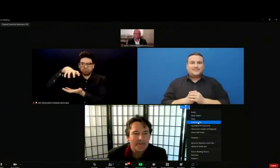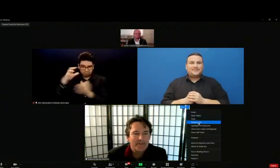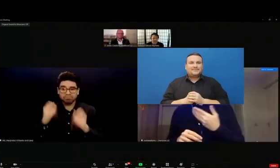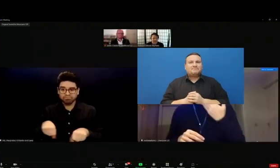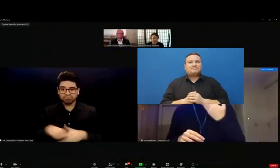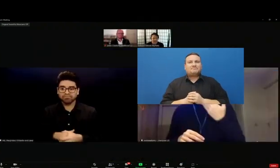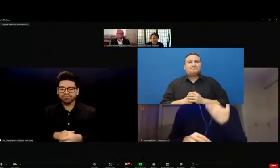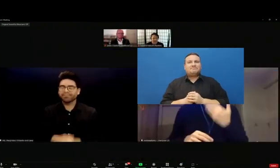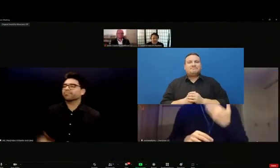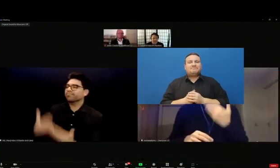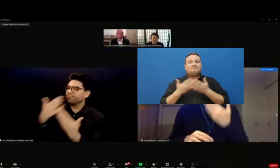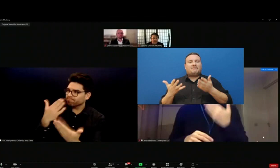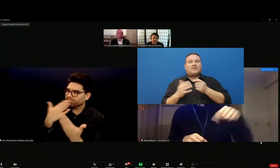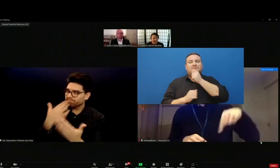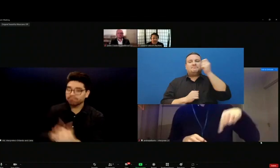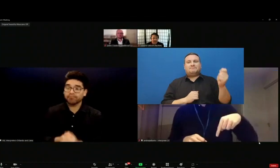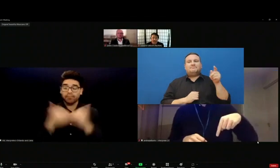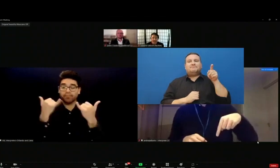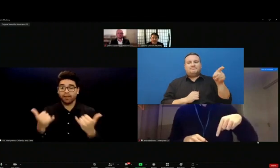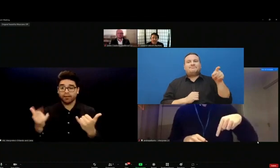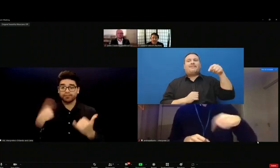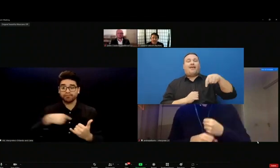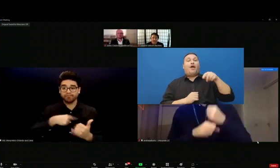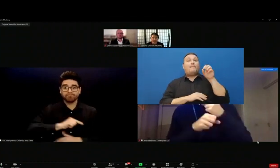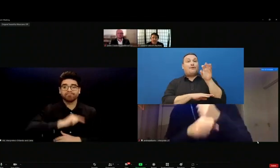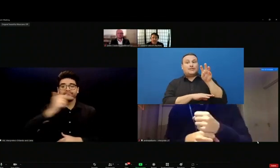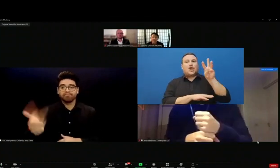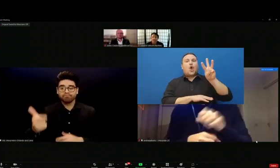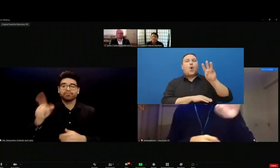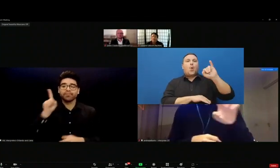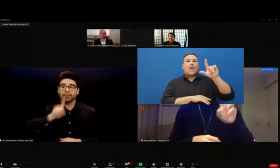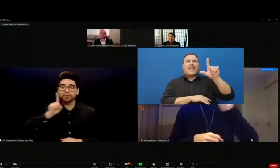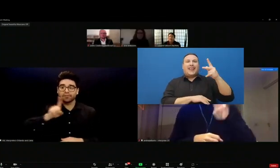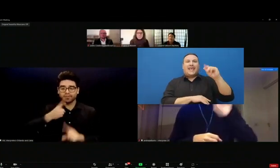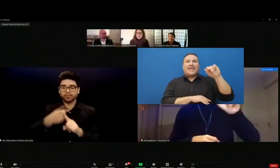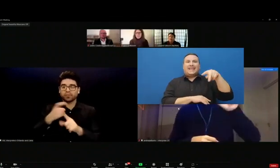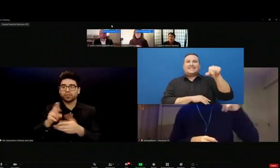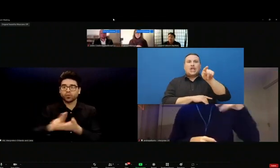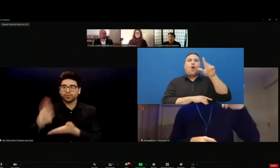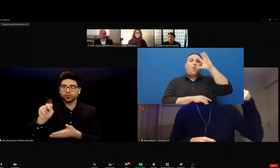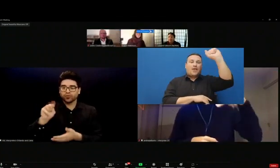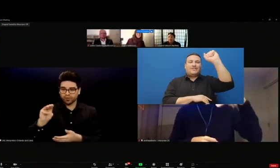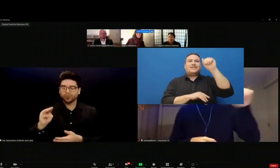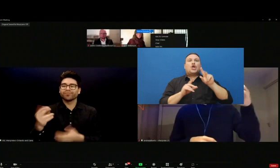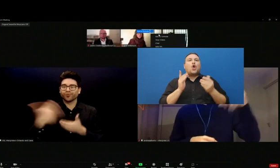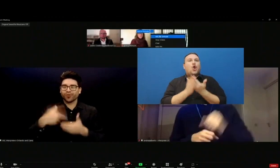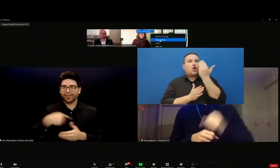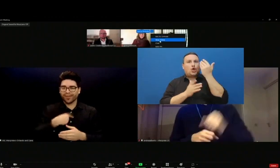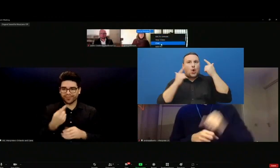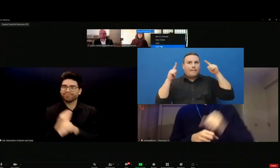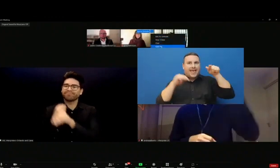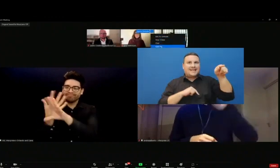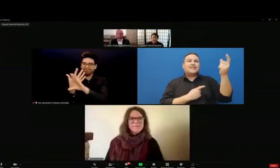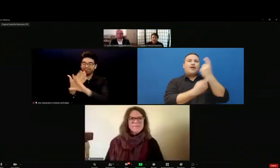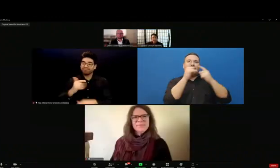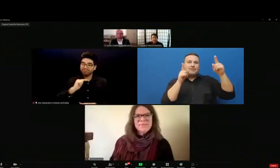now go to Dr. Erin Wilkinson of the University of New Mexico, who joins us via Zoom. The floor